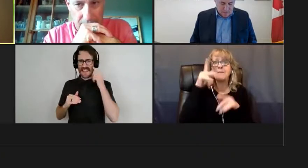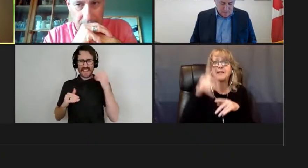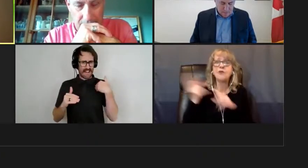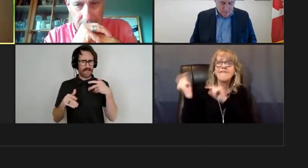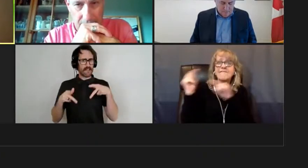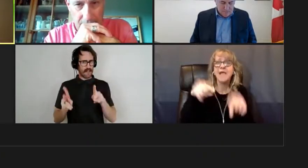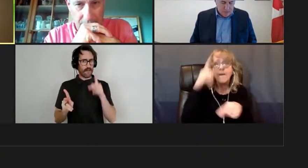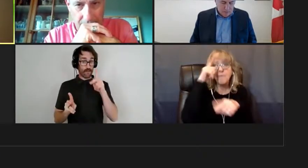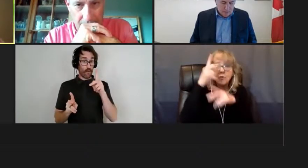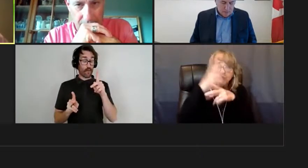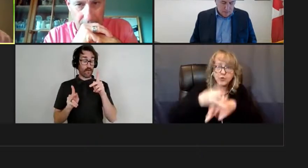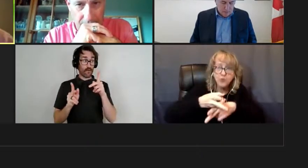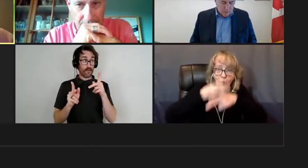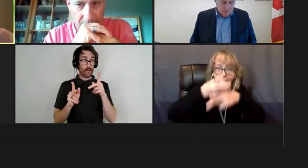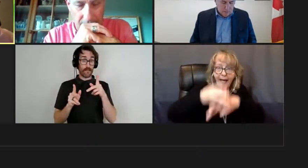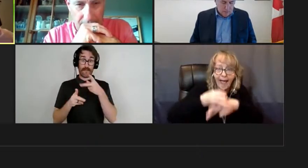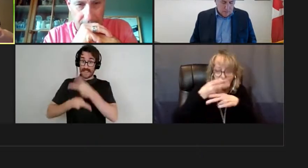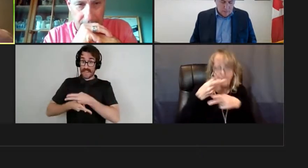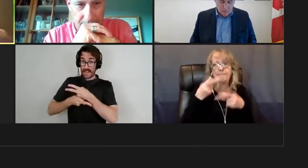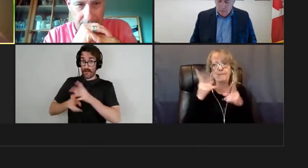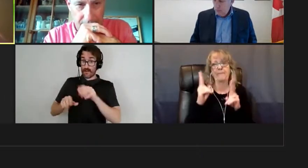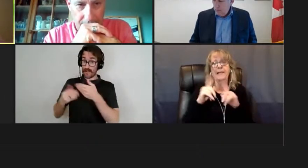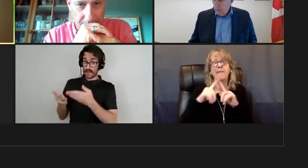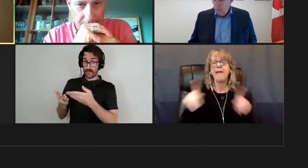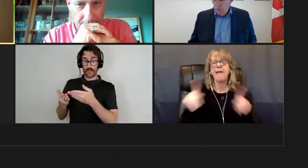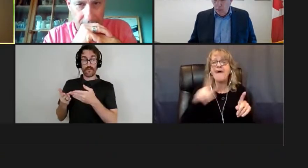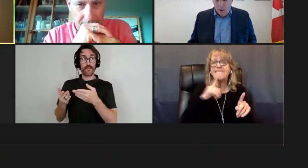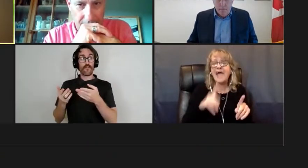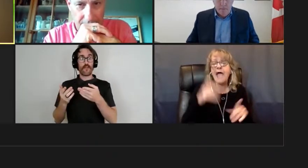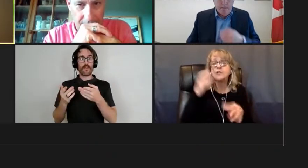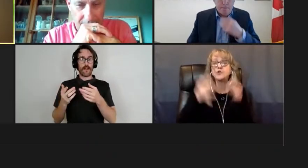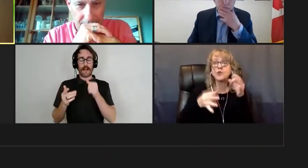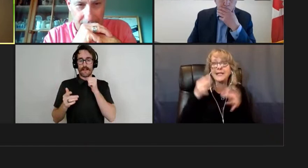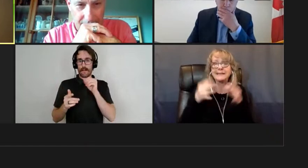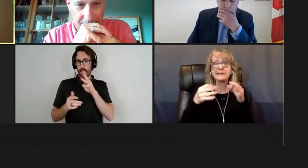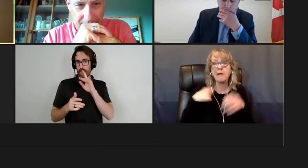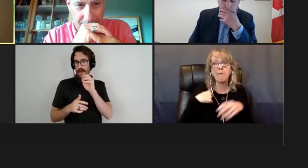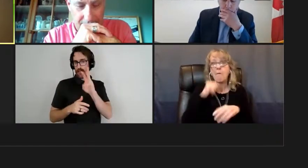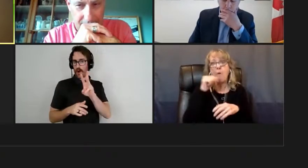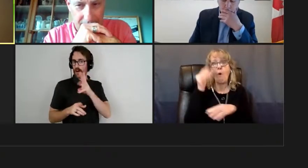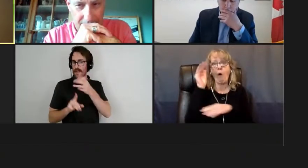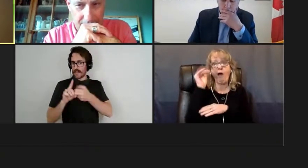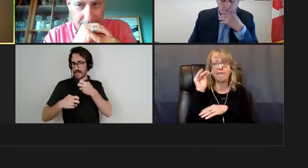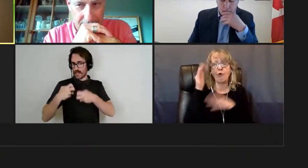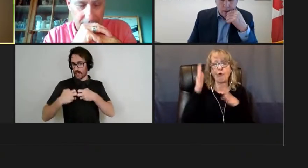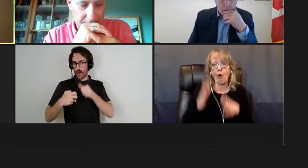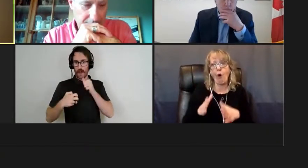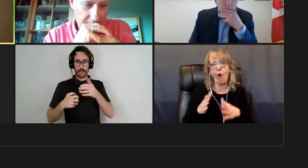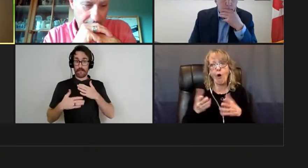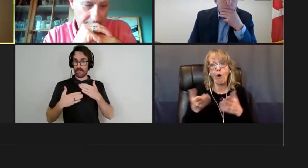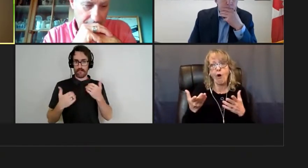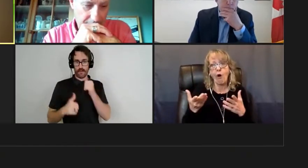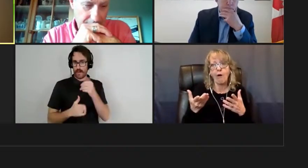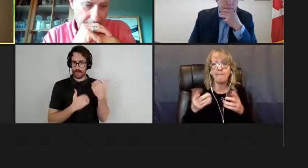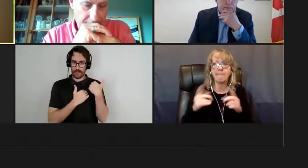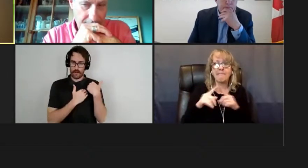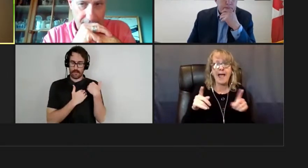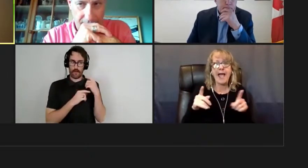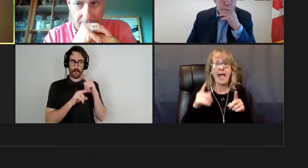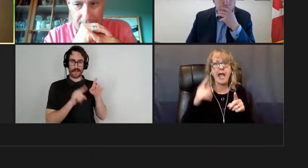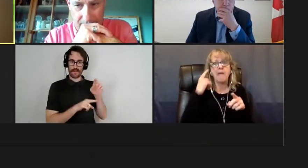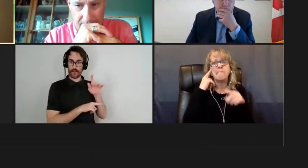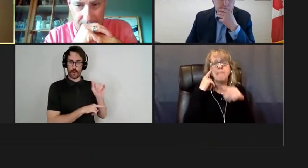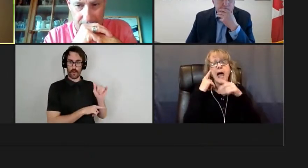I'm not the legal person. I don't enforce bylaws, but I suspect that is okay. But I would look to Tony from the enforcement side of